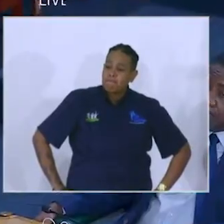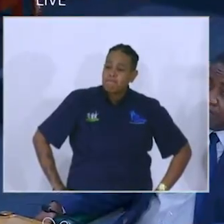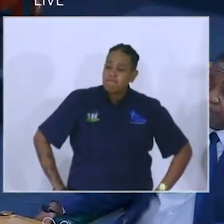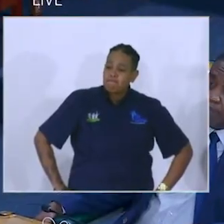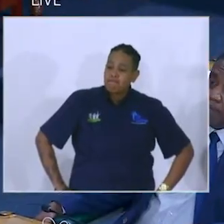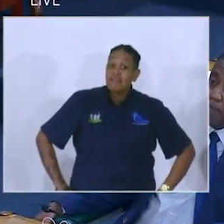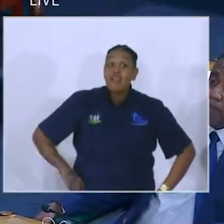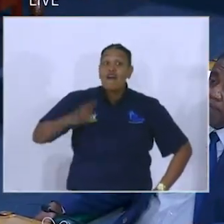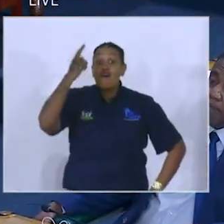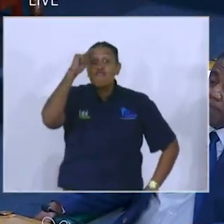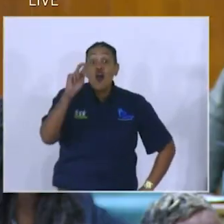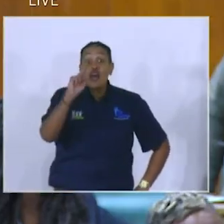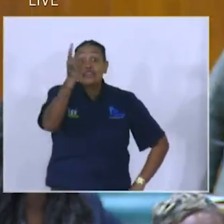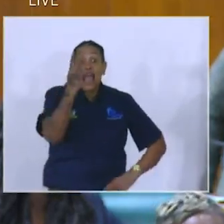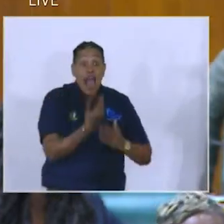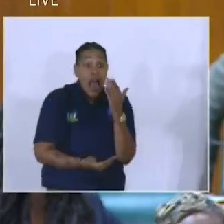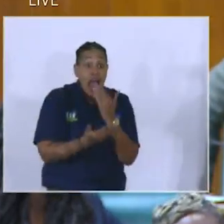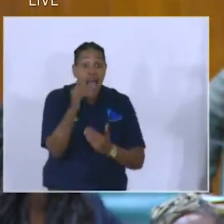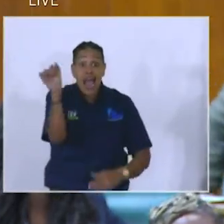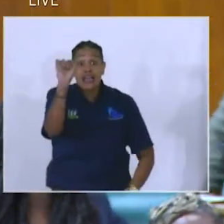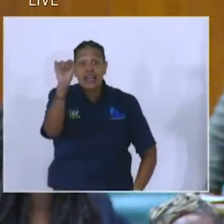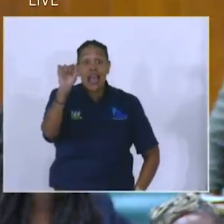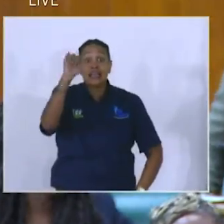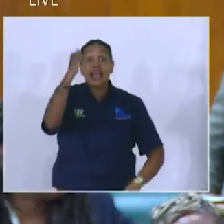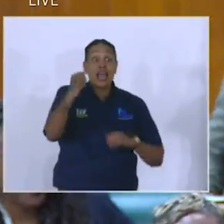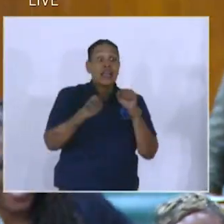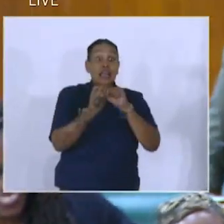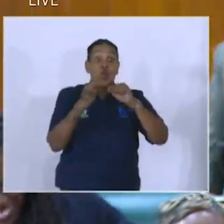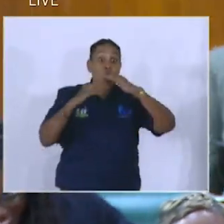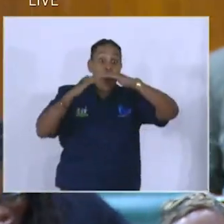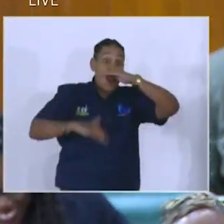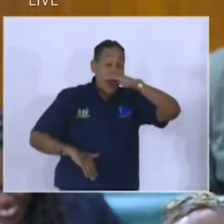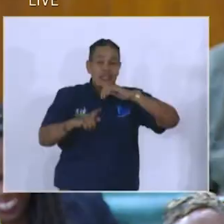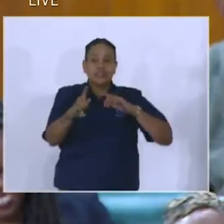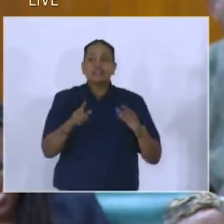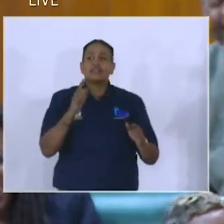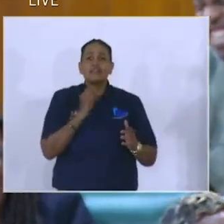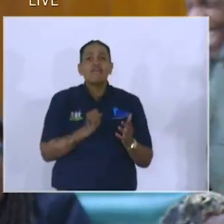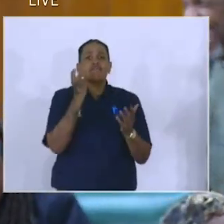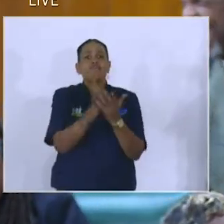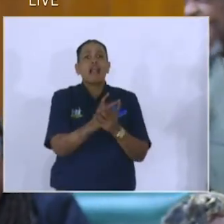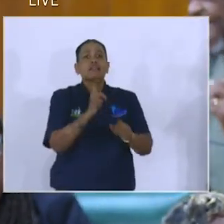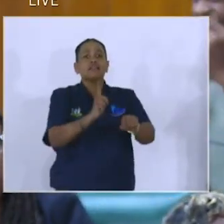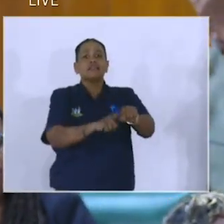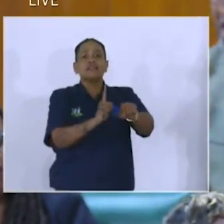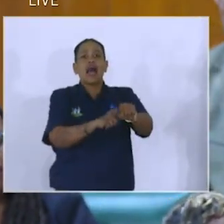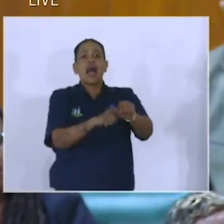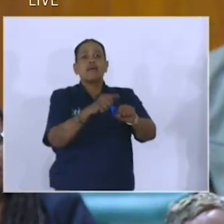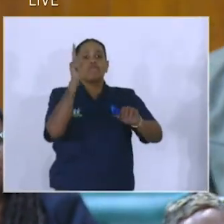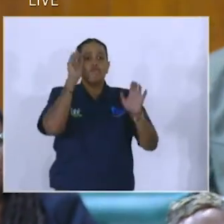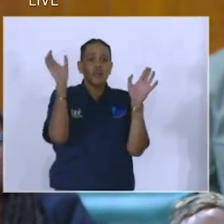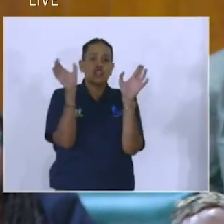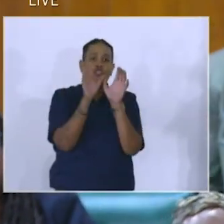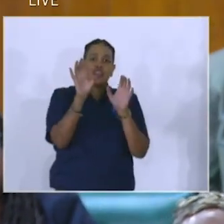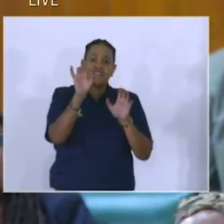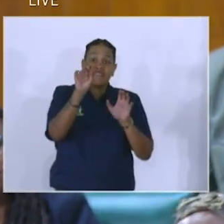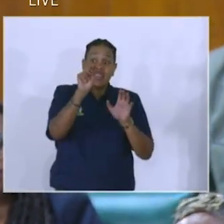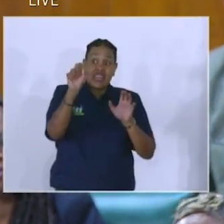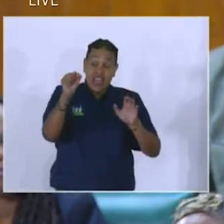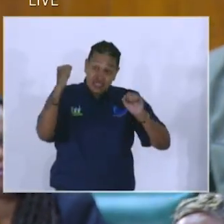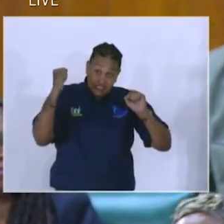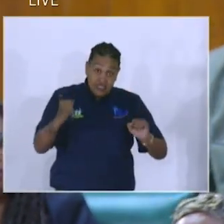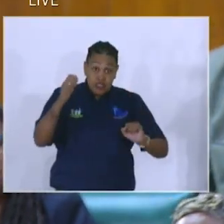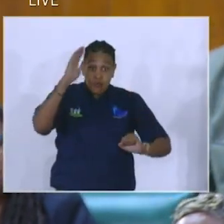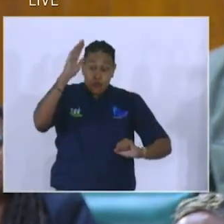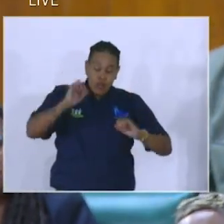For used vehicles, 10 years or less, the validity period for certificates of fitness